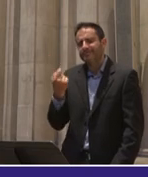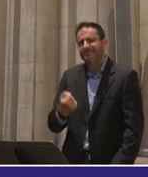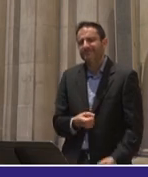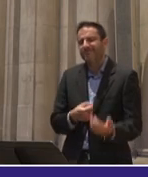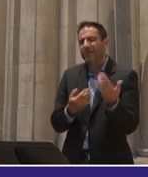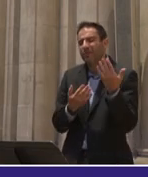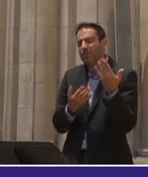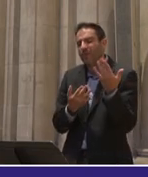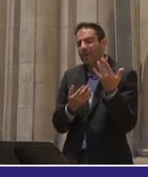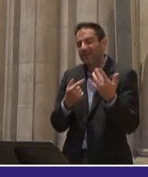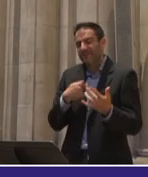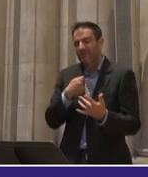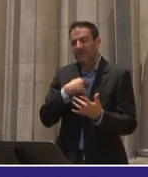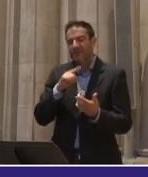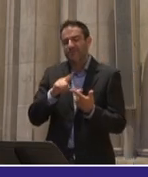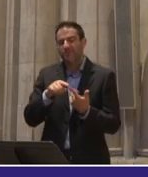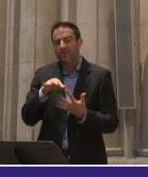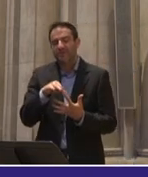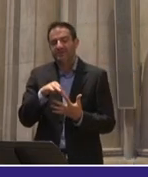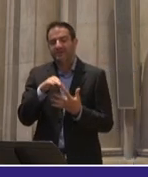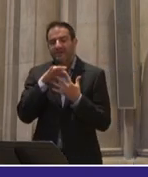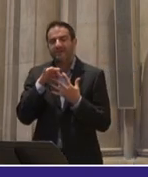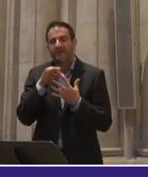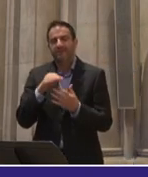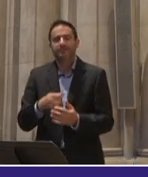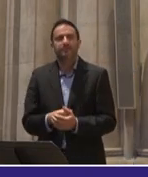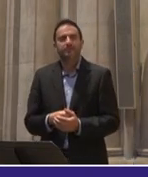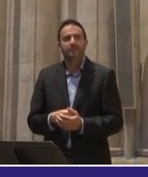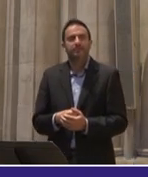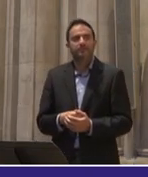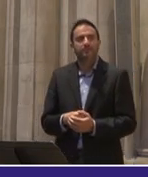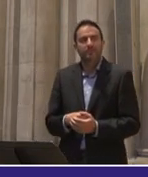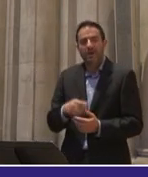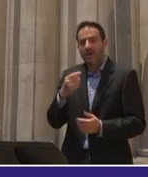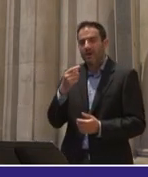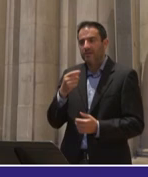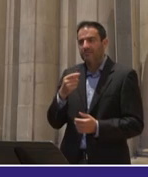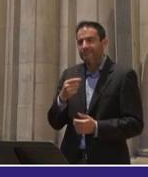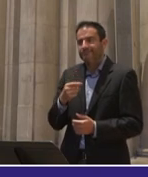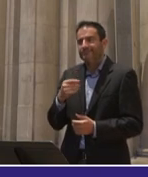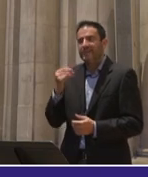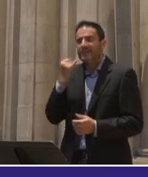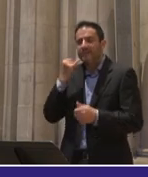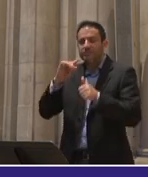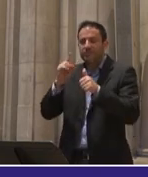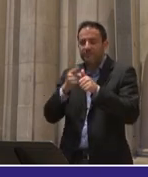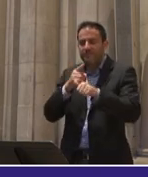waiting for us to discover it, as if for the first time.